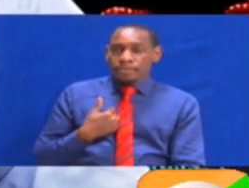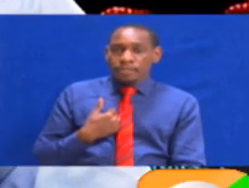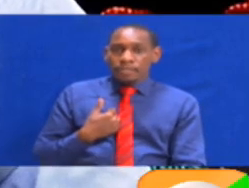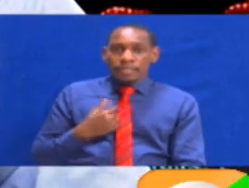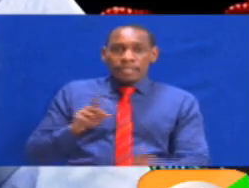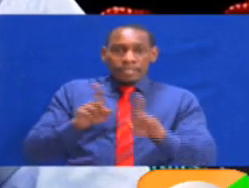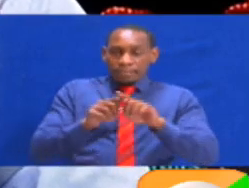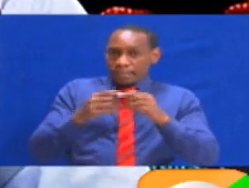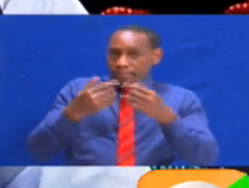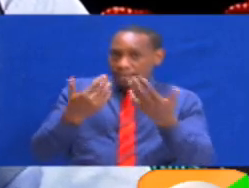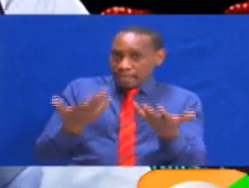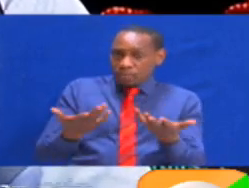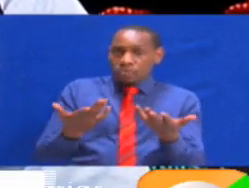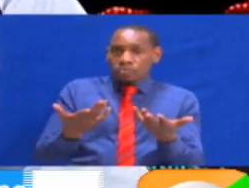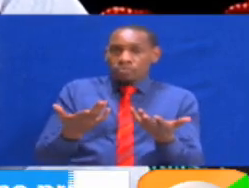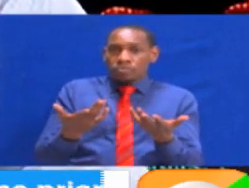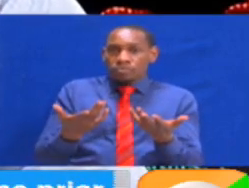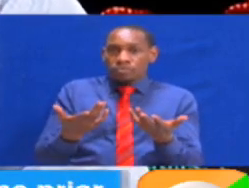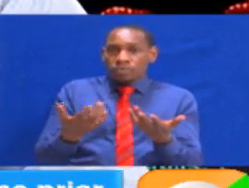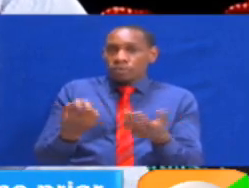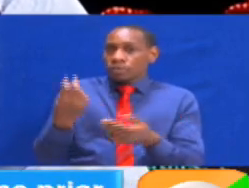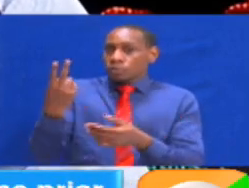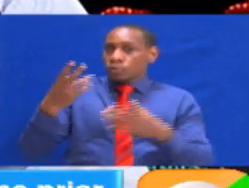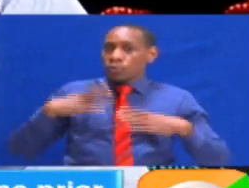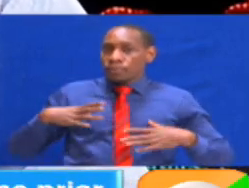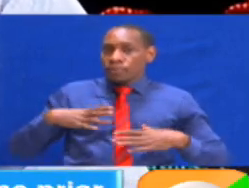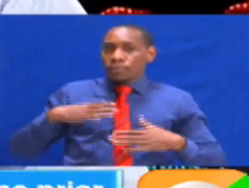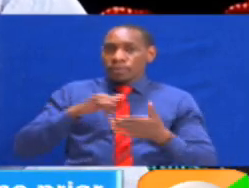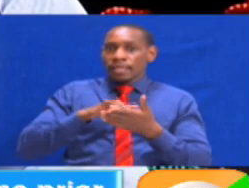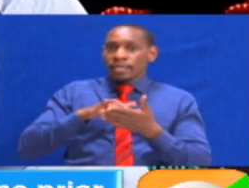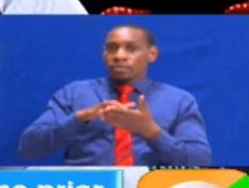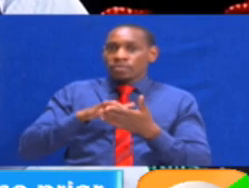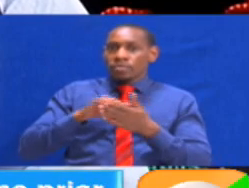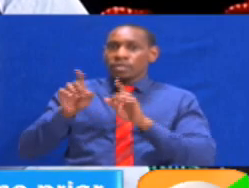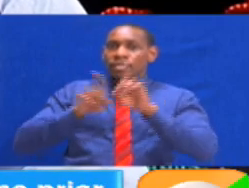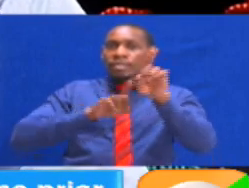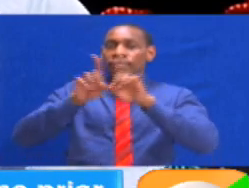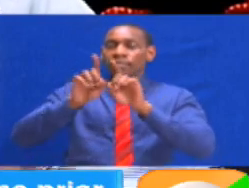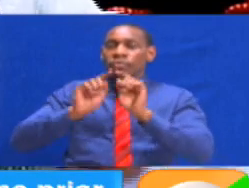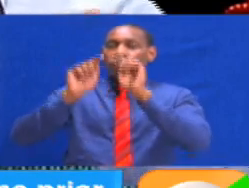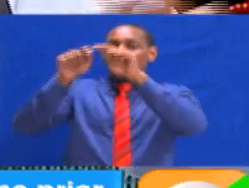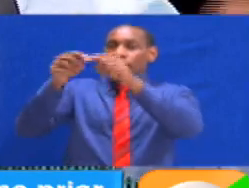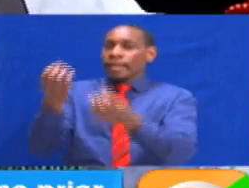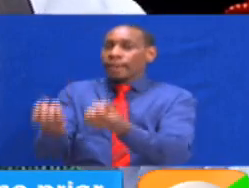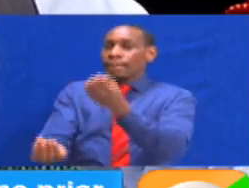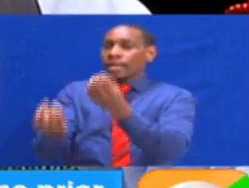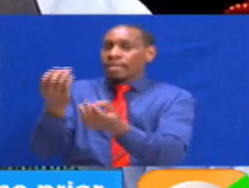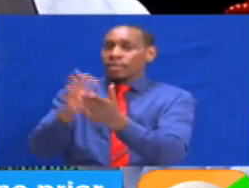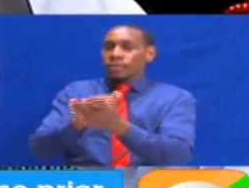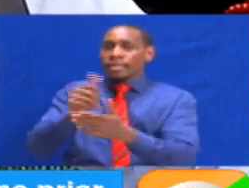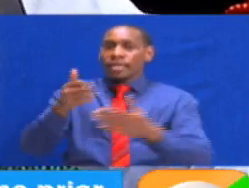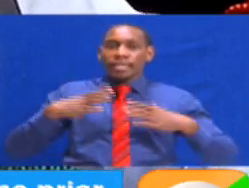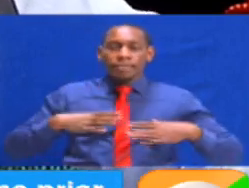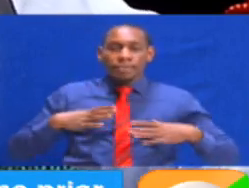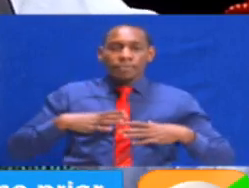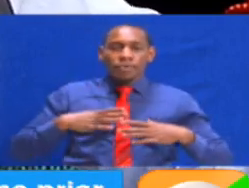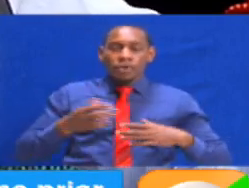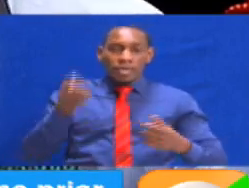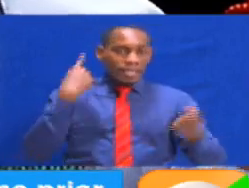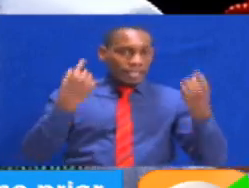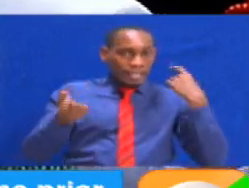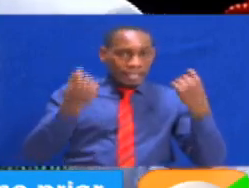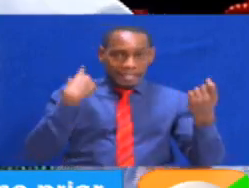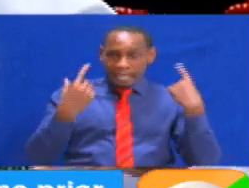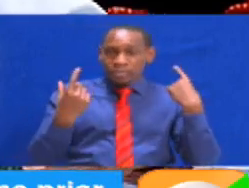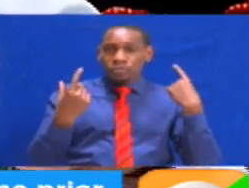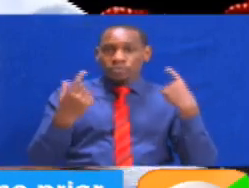did those, there are two of them that ended up in, I think, Baringo. And then the others Kericho, that ended up